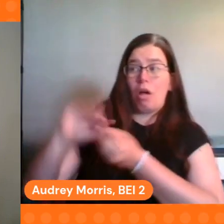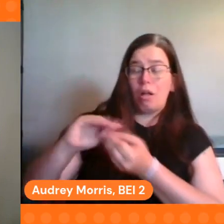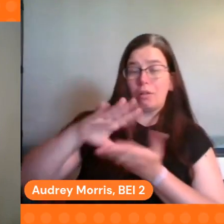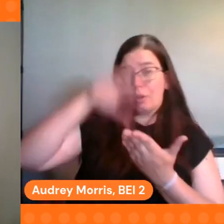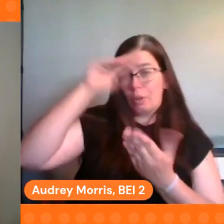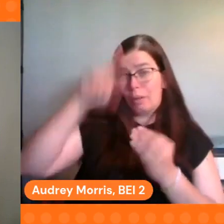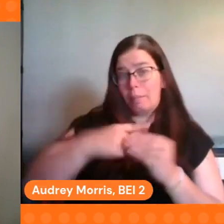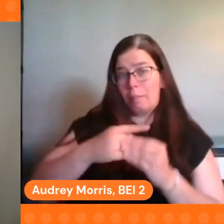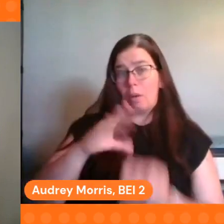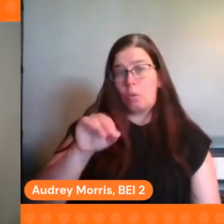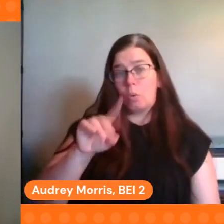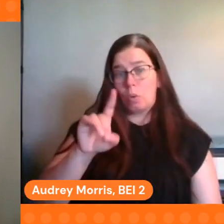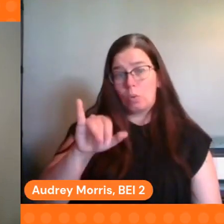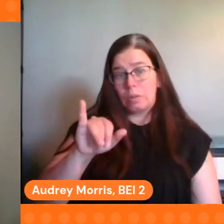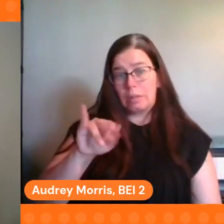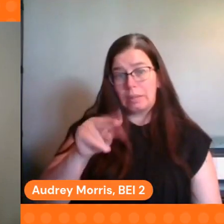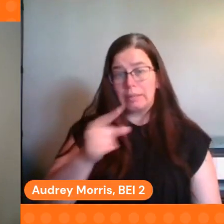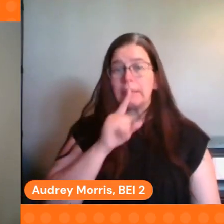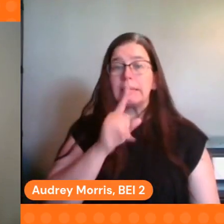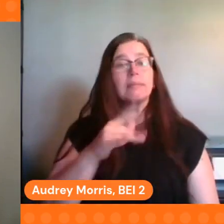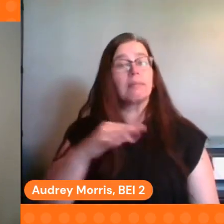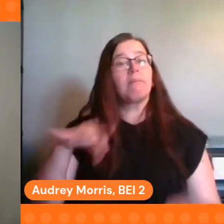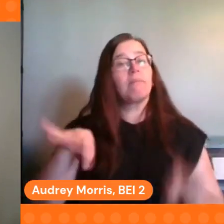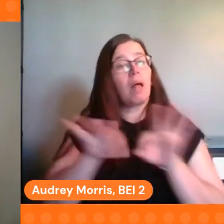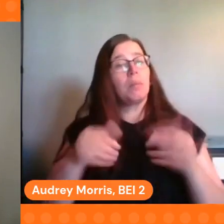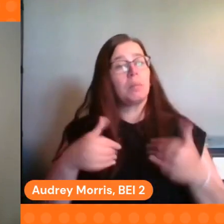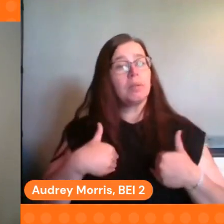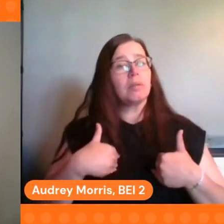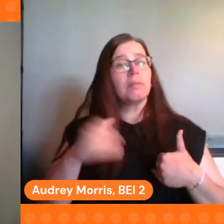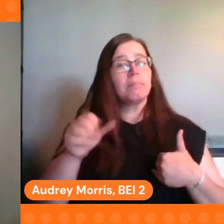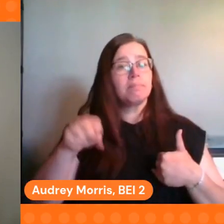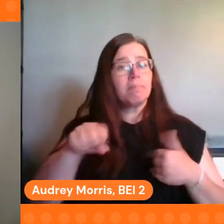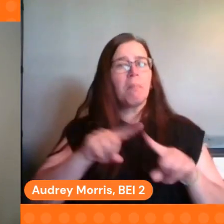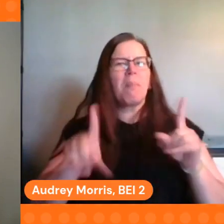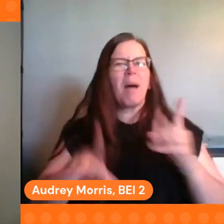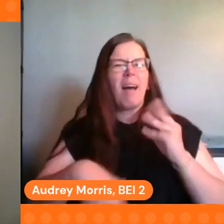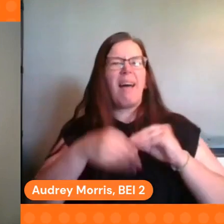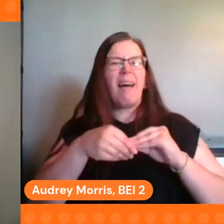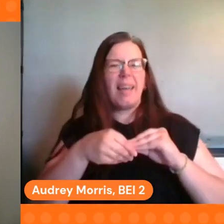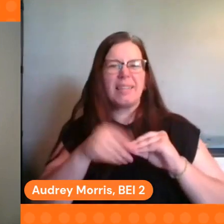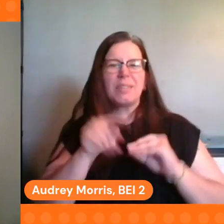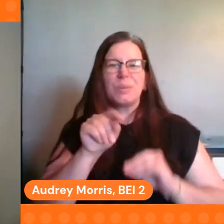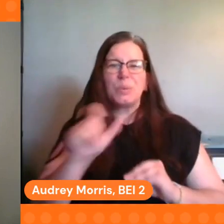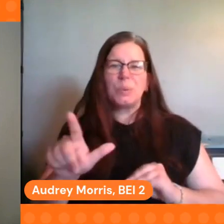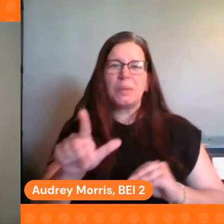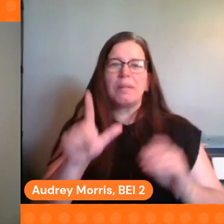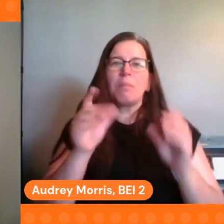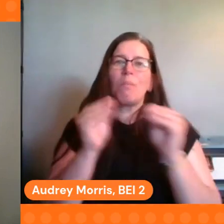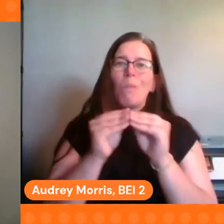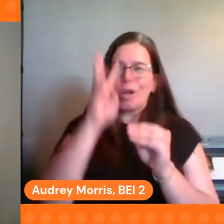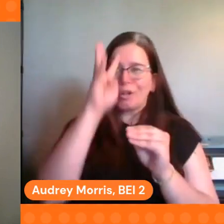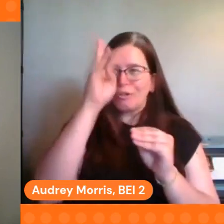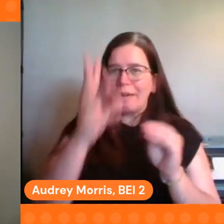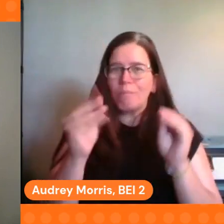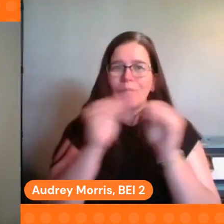valuable, but with this extra tool in your toolbox, you can make even more impressive, even more magical, even more creative things.